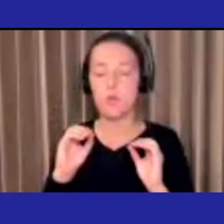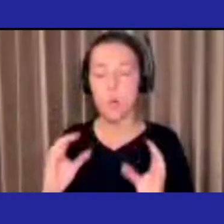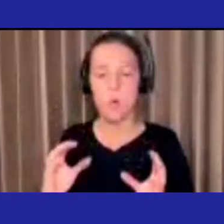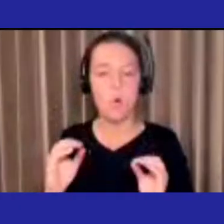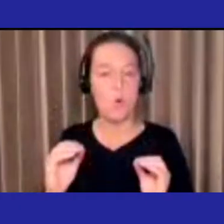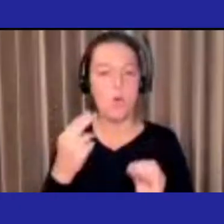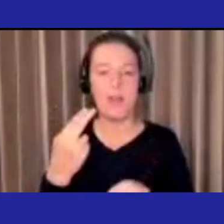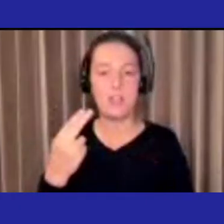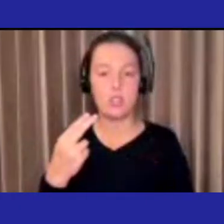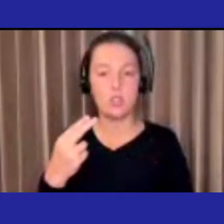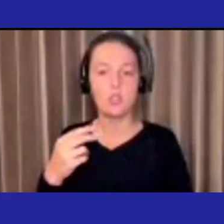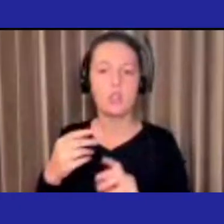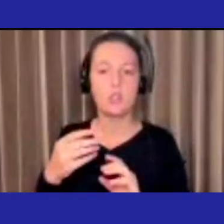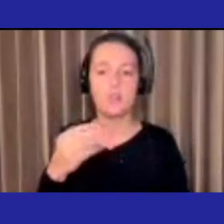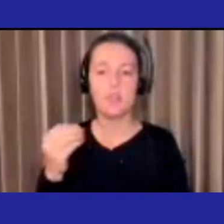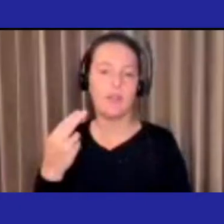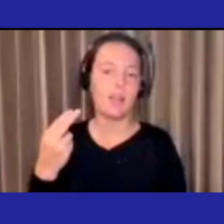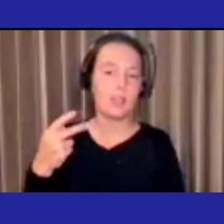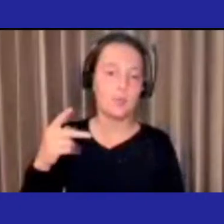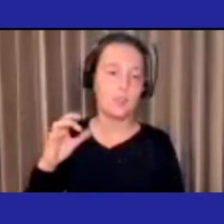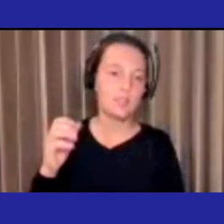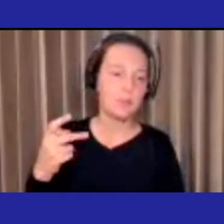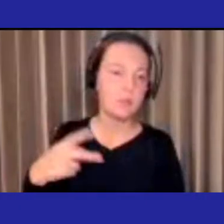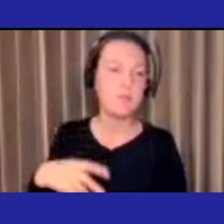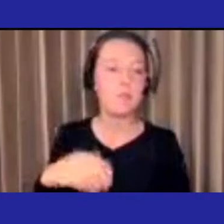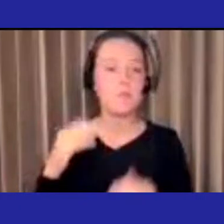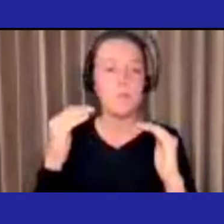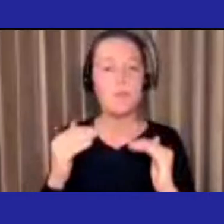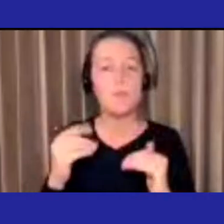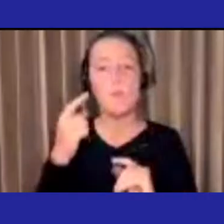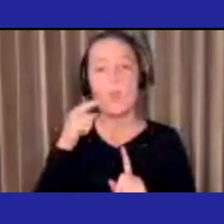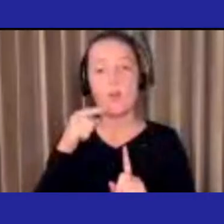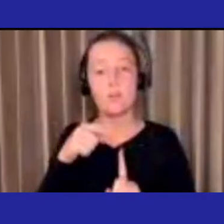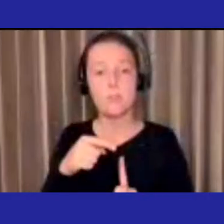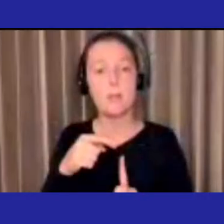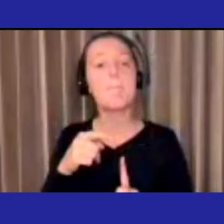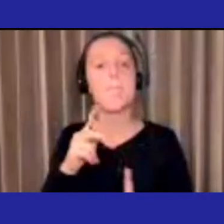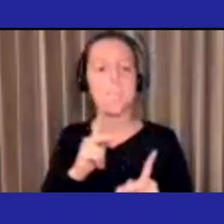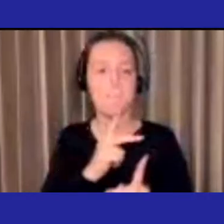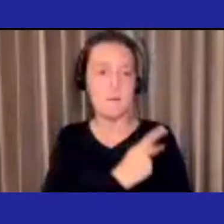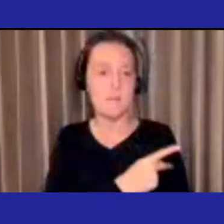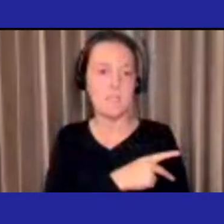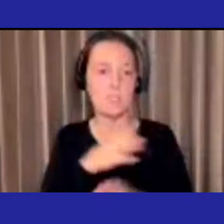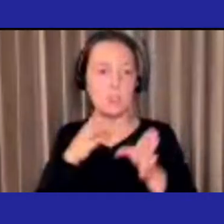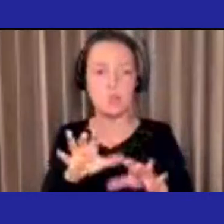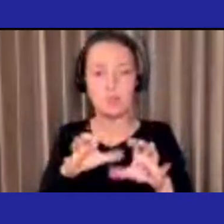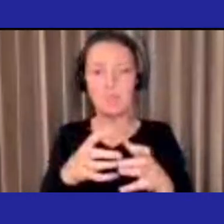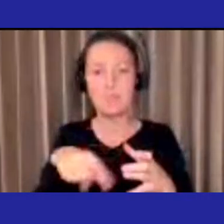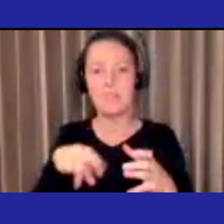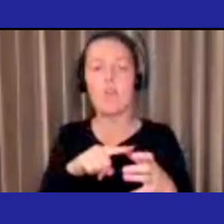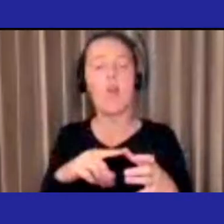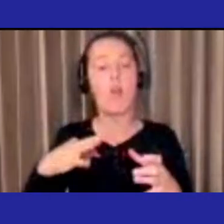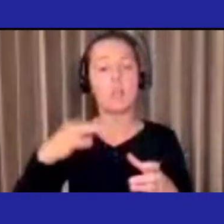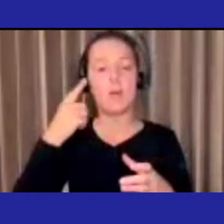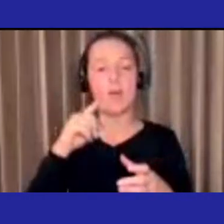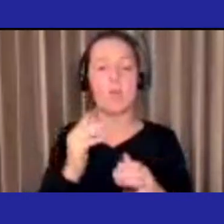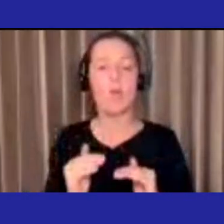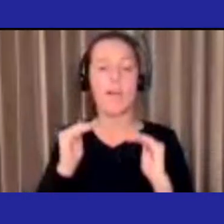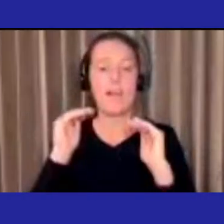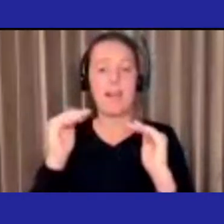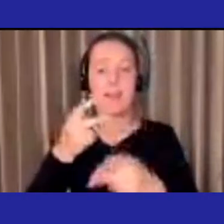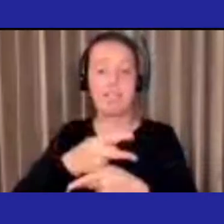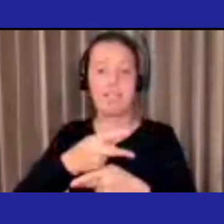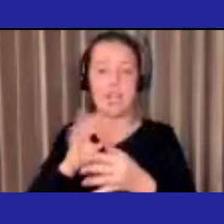qualifying diagnosis for health homes, so these patients are eligible for enhanced care coordination through the health home.